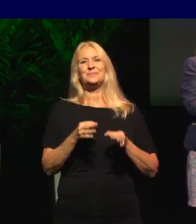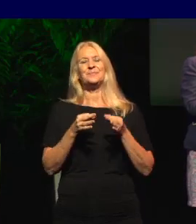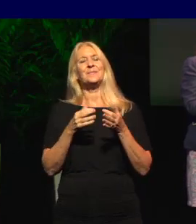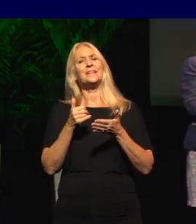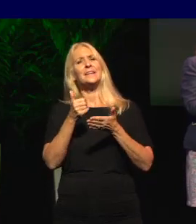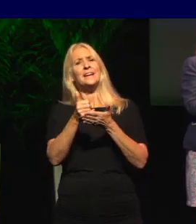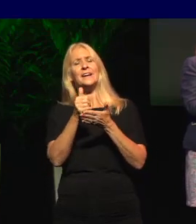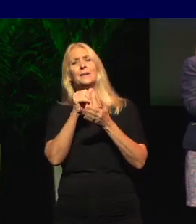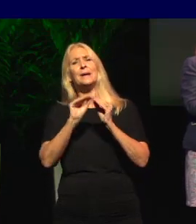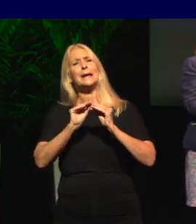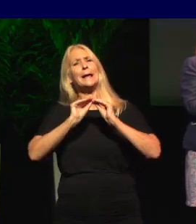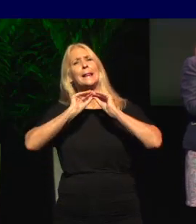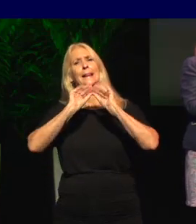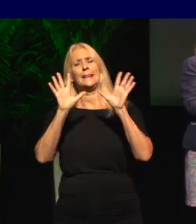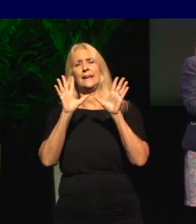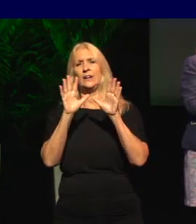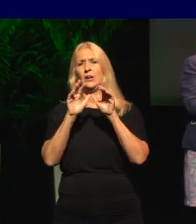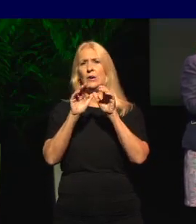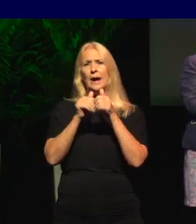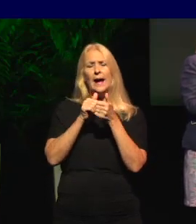course sequencing and programs of study.